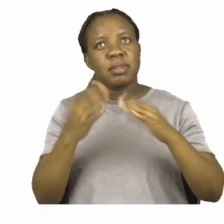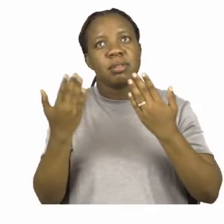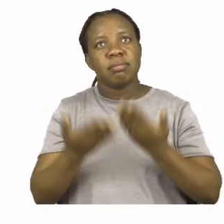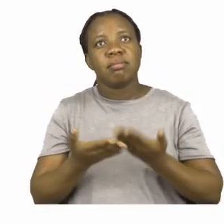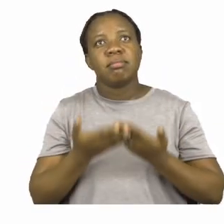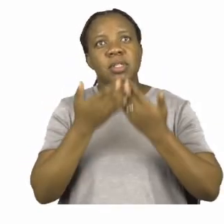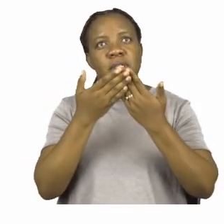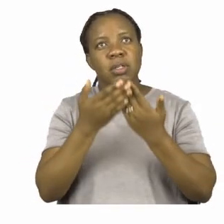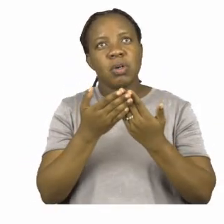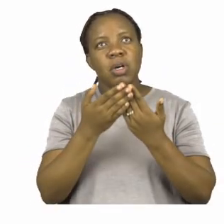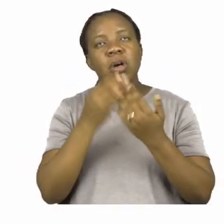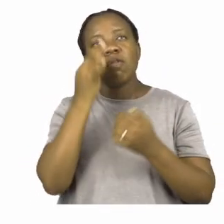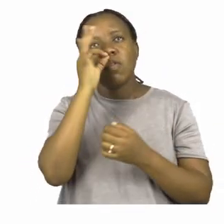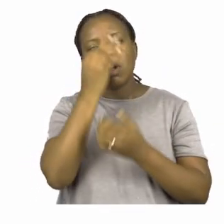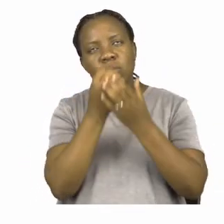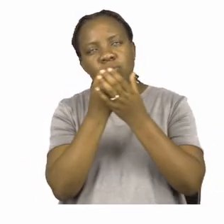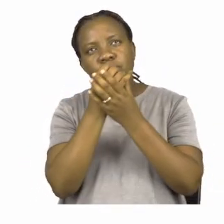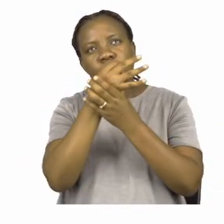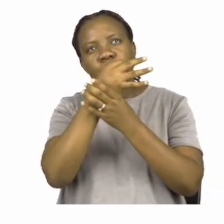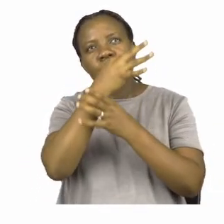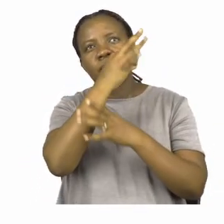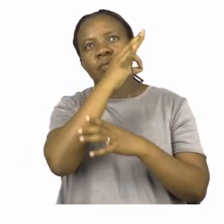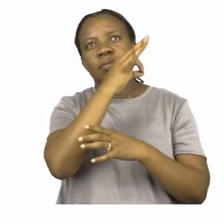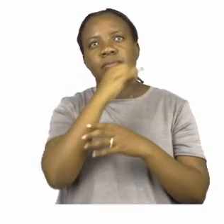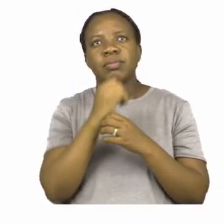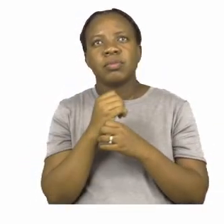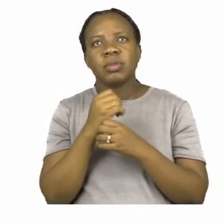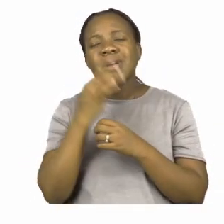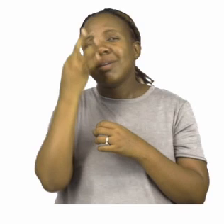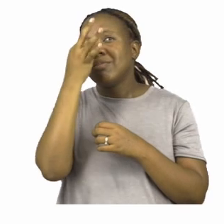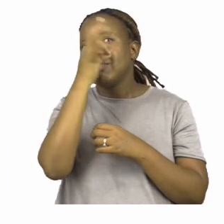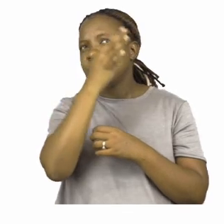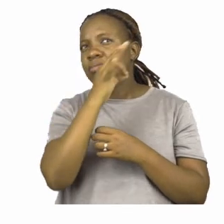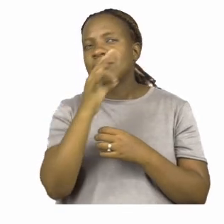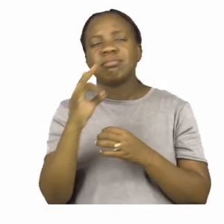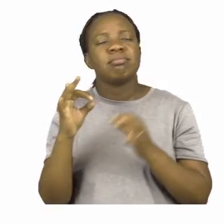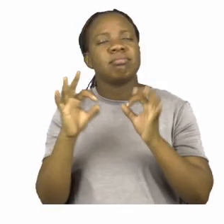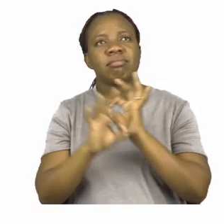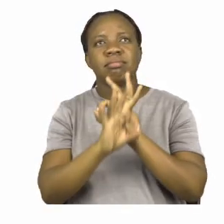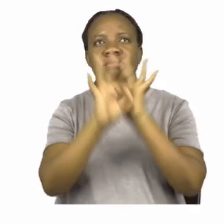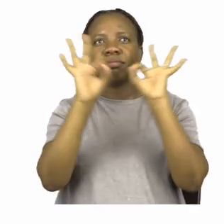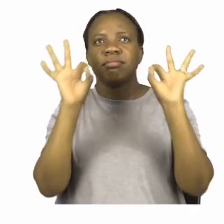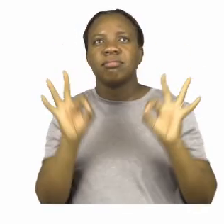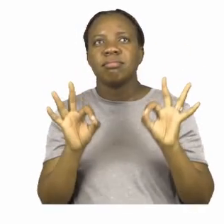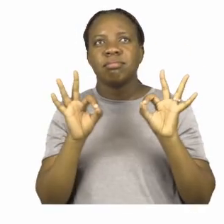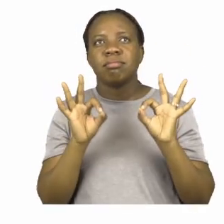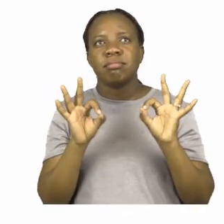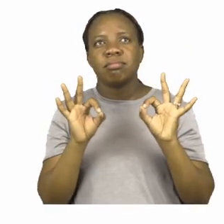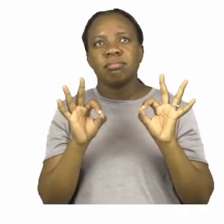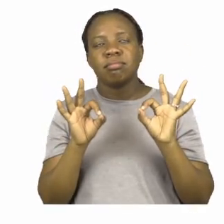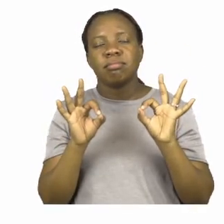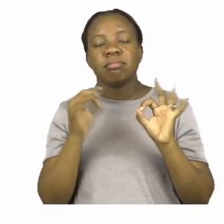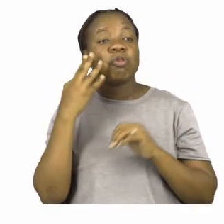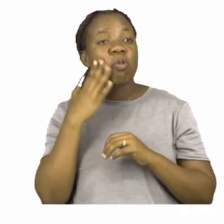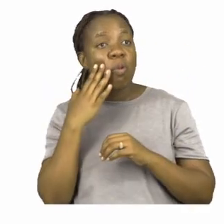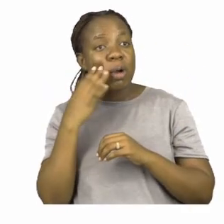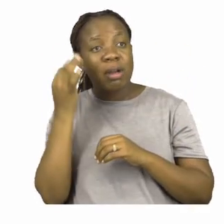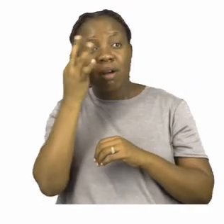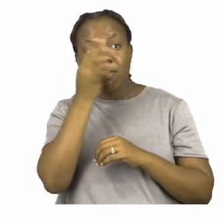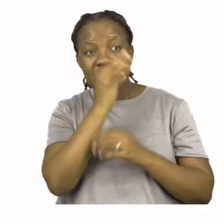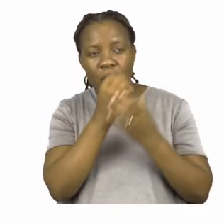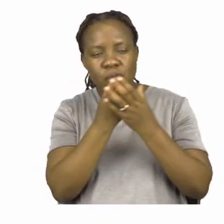the flowers to grow. The flowers are pretty. When the flowers grow,